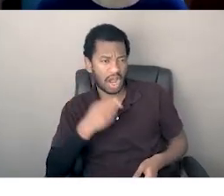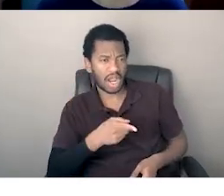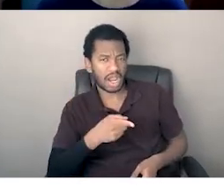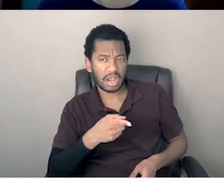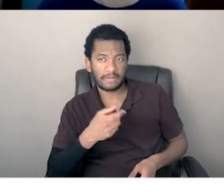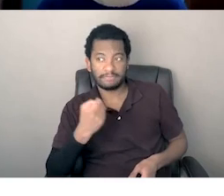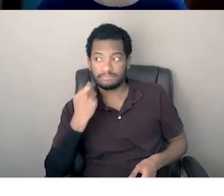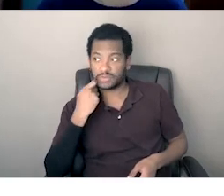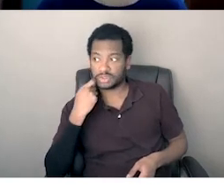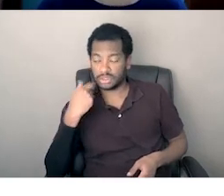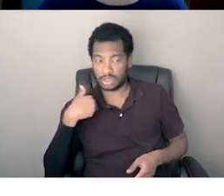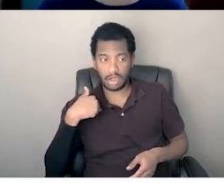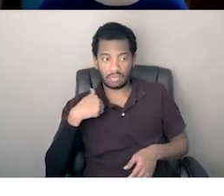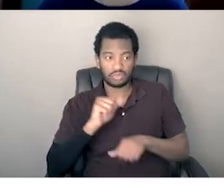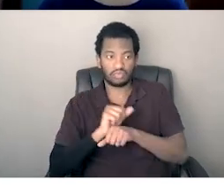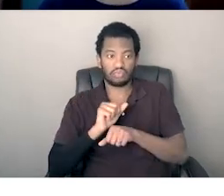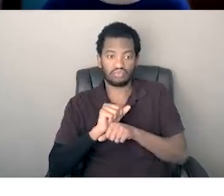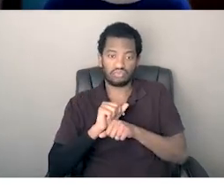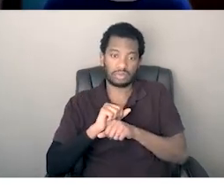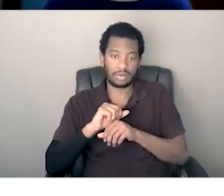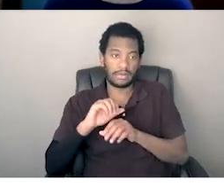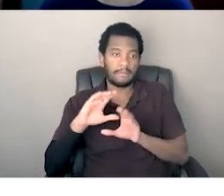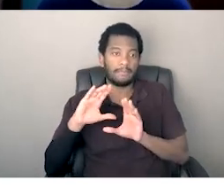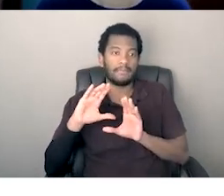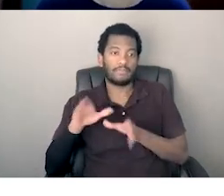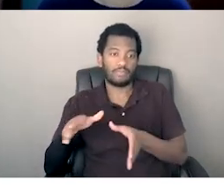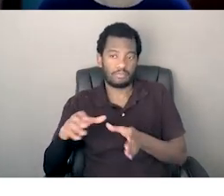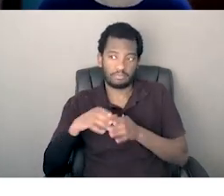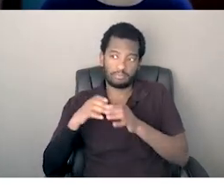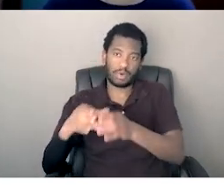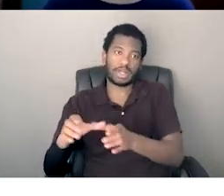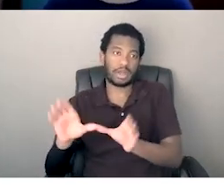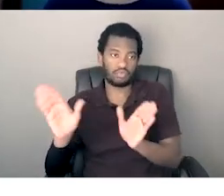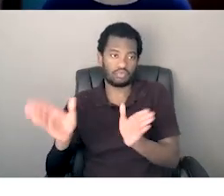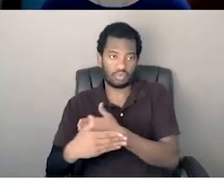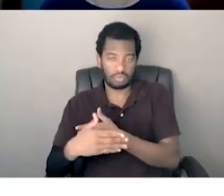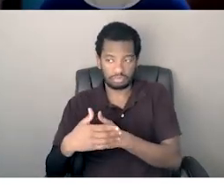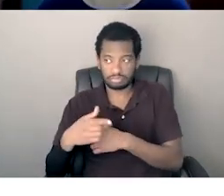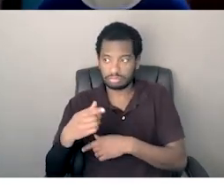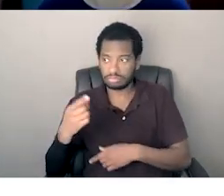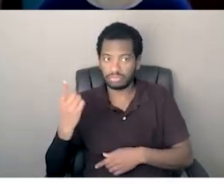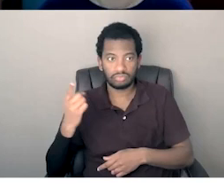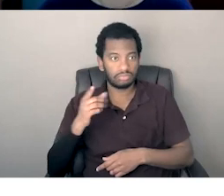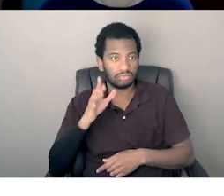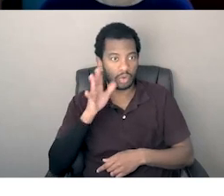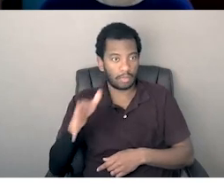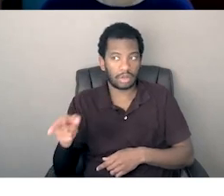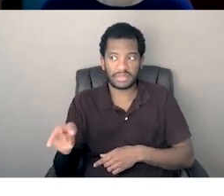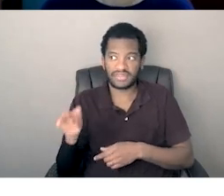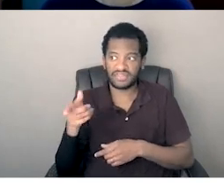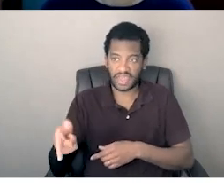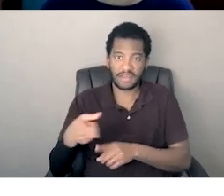someone was sharing that in the community that they're with, it was the grandma who was there, who